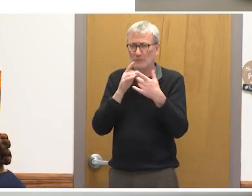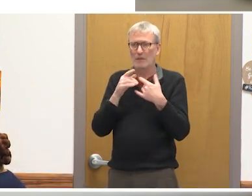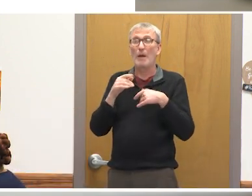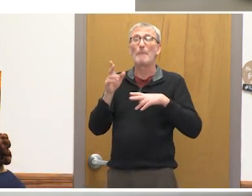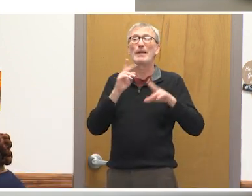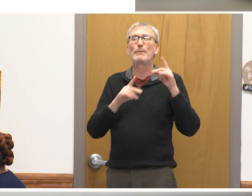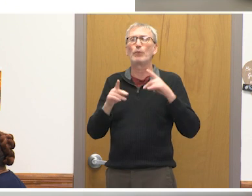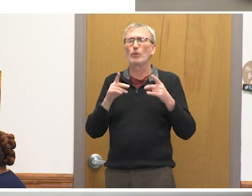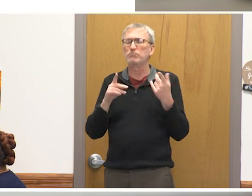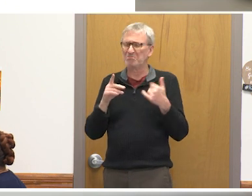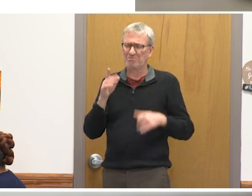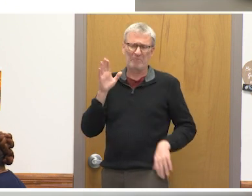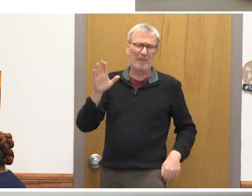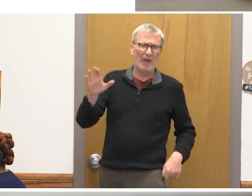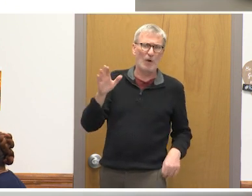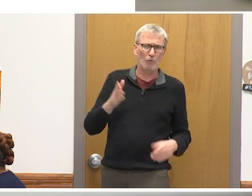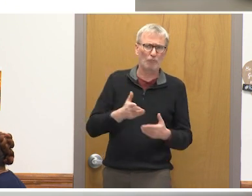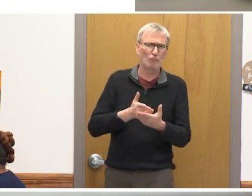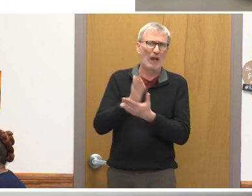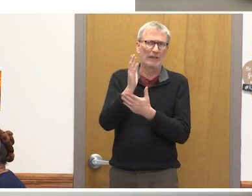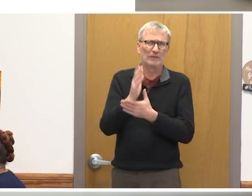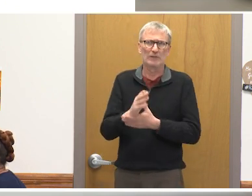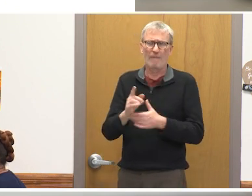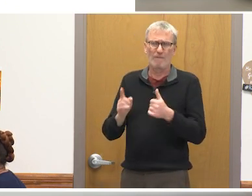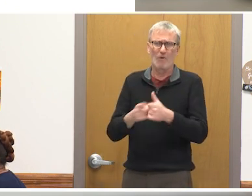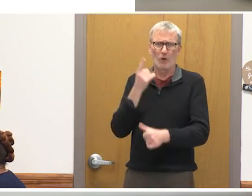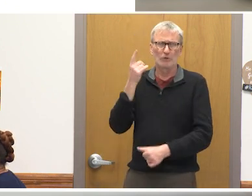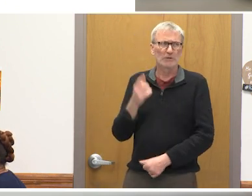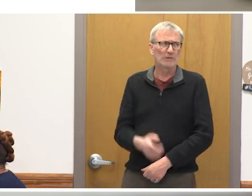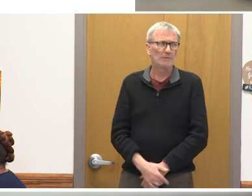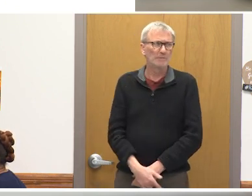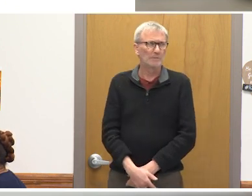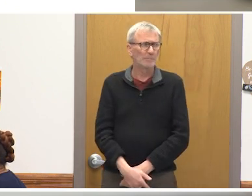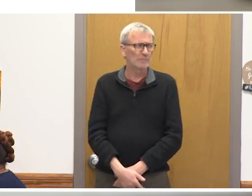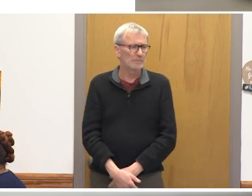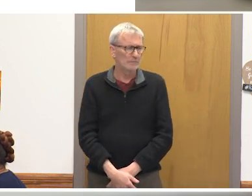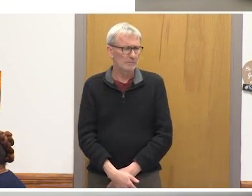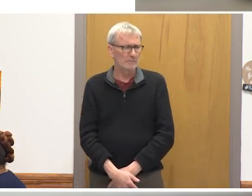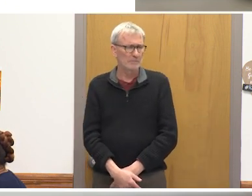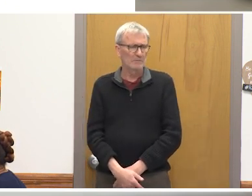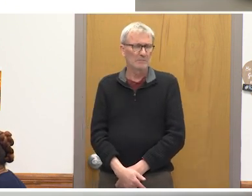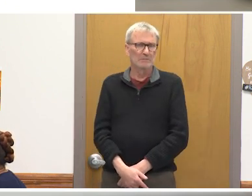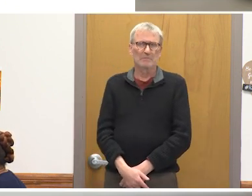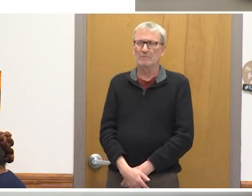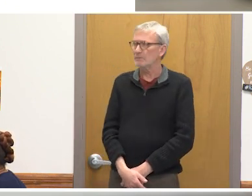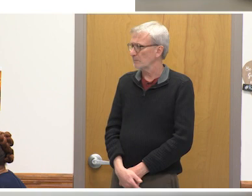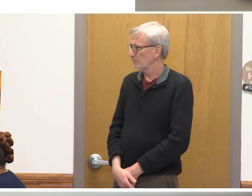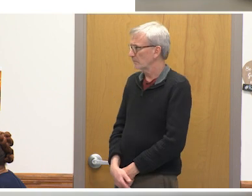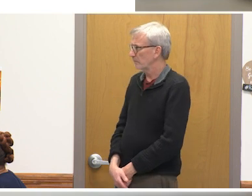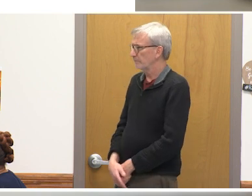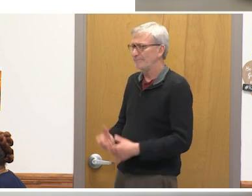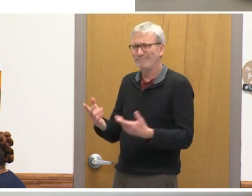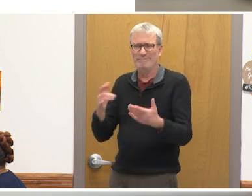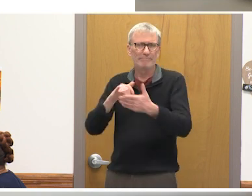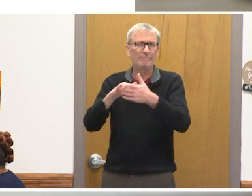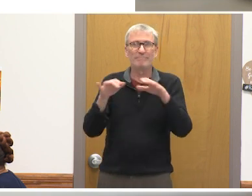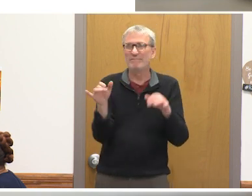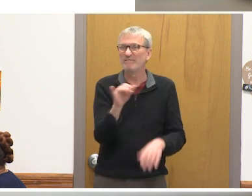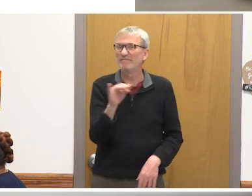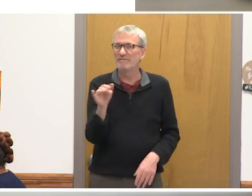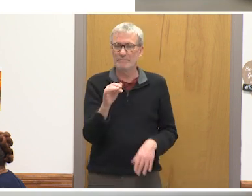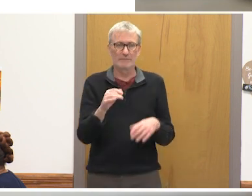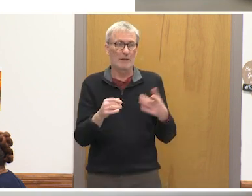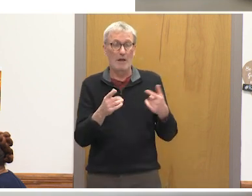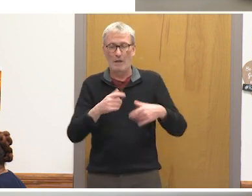the primary rights of way. And so this is an approach that is leading up to it, just like a speed hump, so they have to